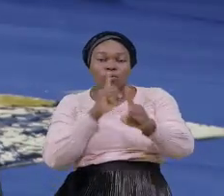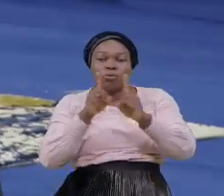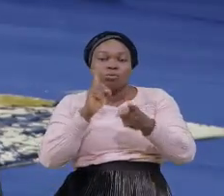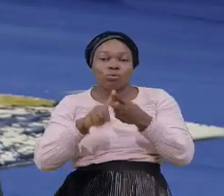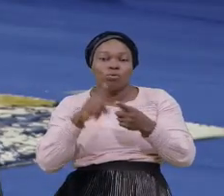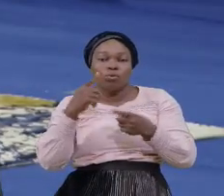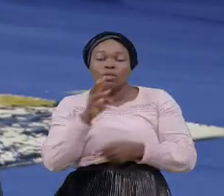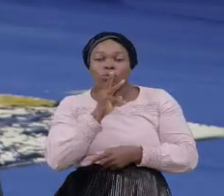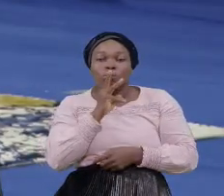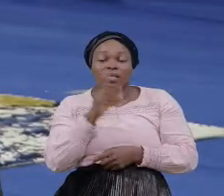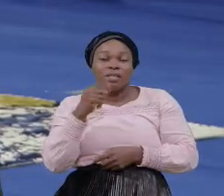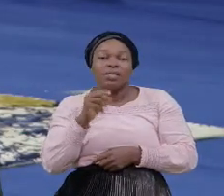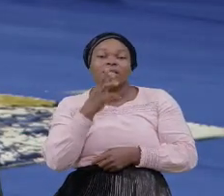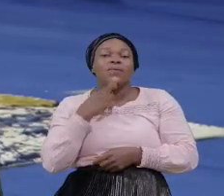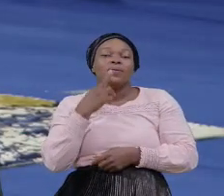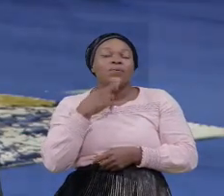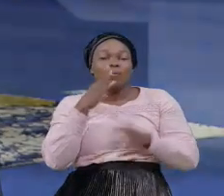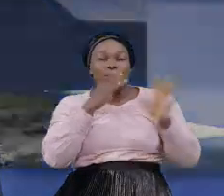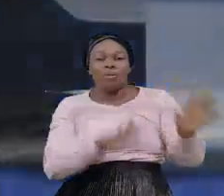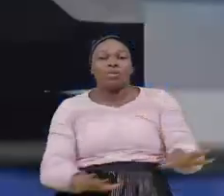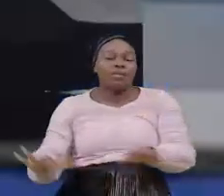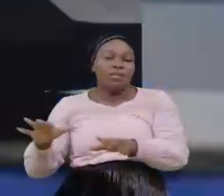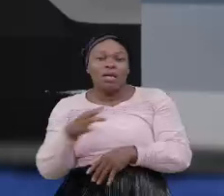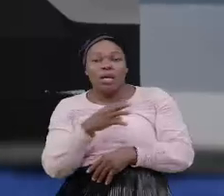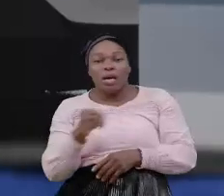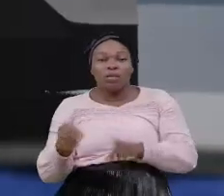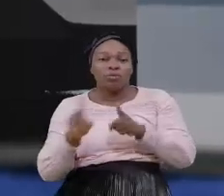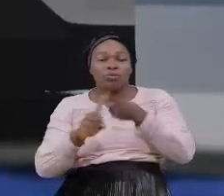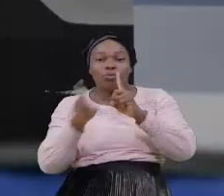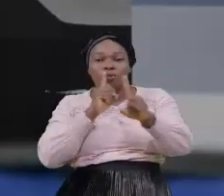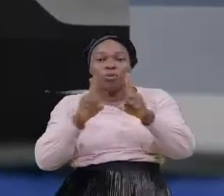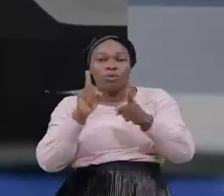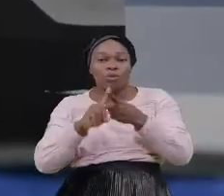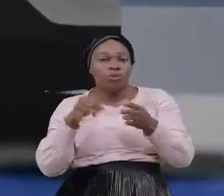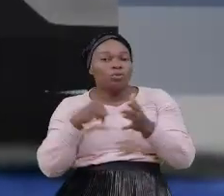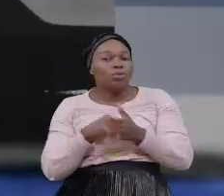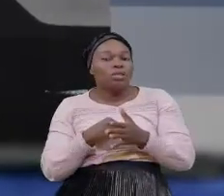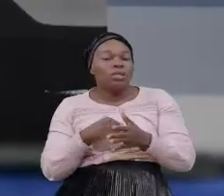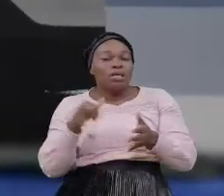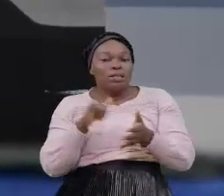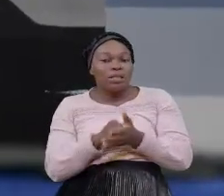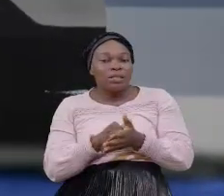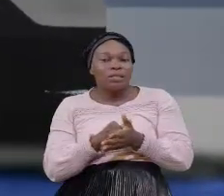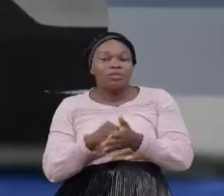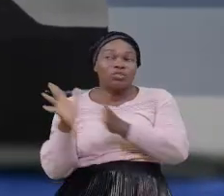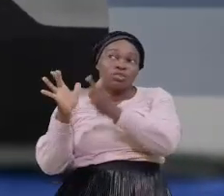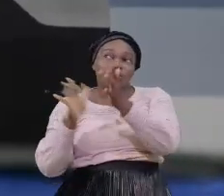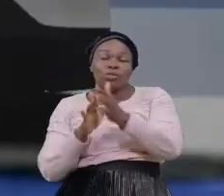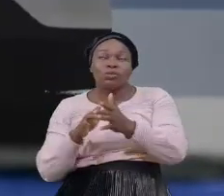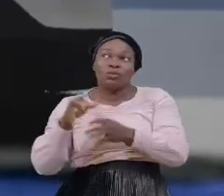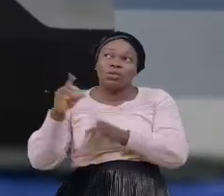do? He has spoken the word. Should I not? When Jesus speaks to your disease,